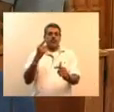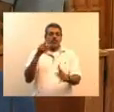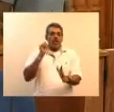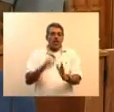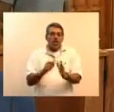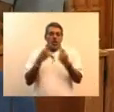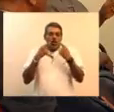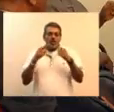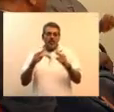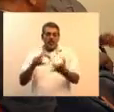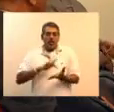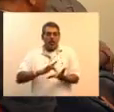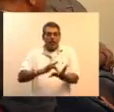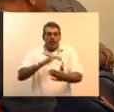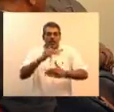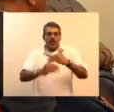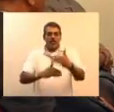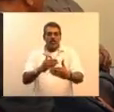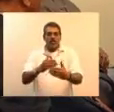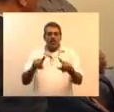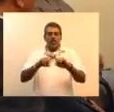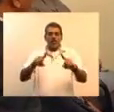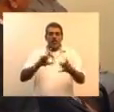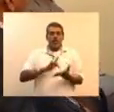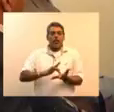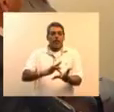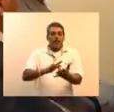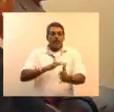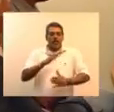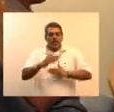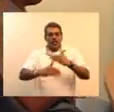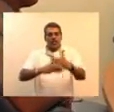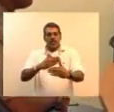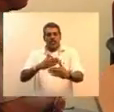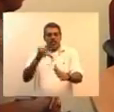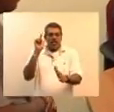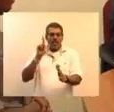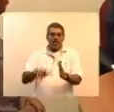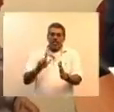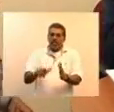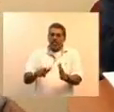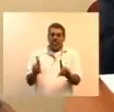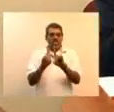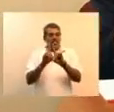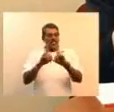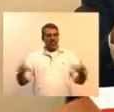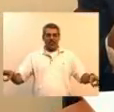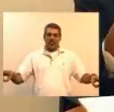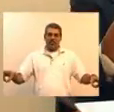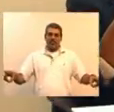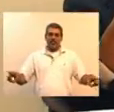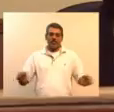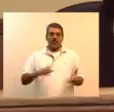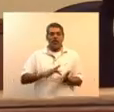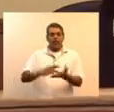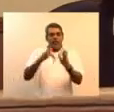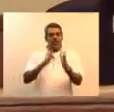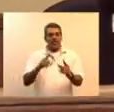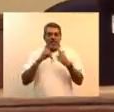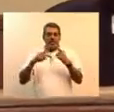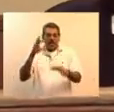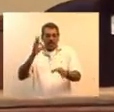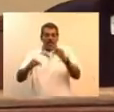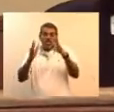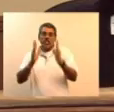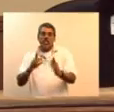processes are separate. Nothing that takes place in mediation will be communicated by the mediator to the judges